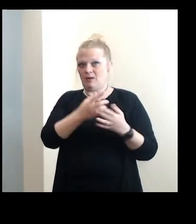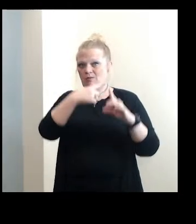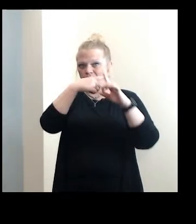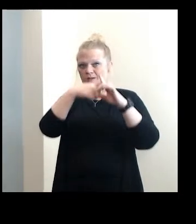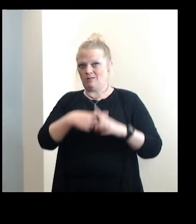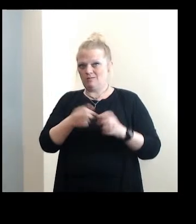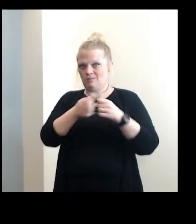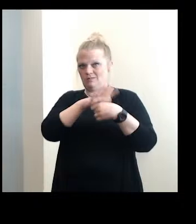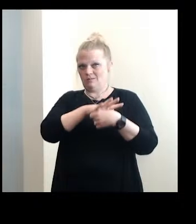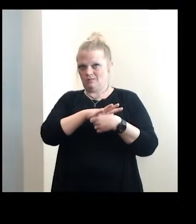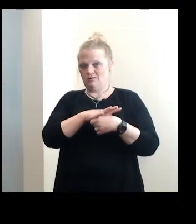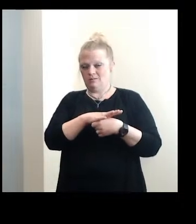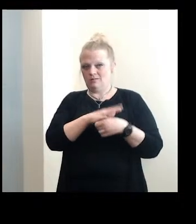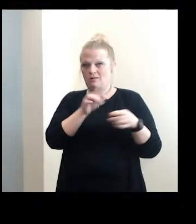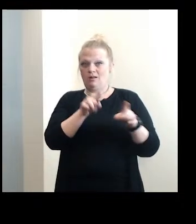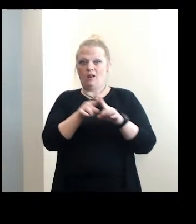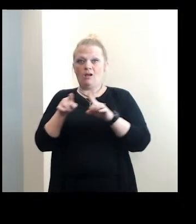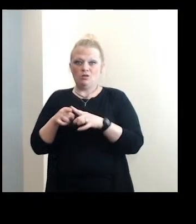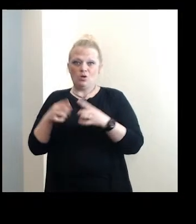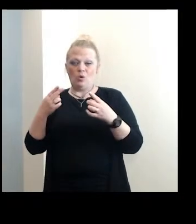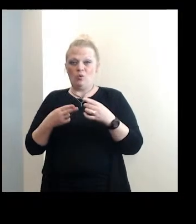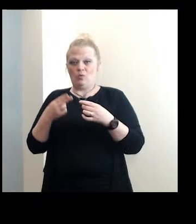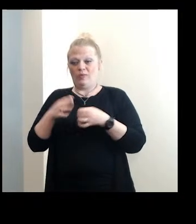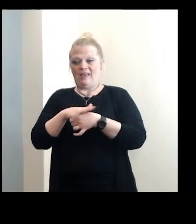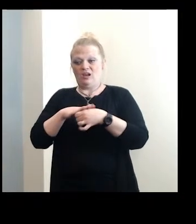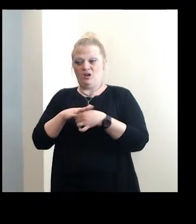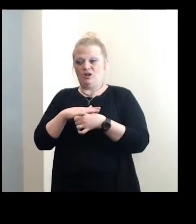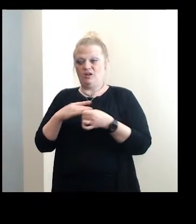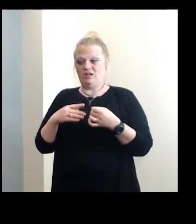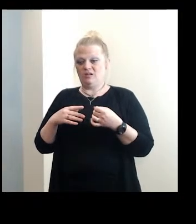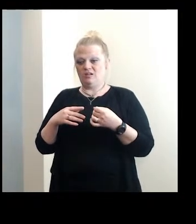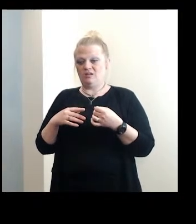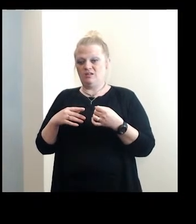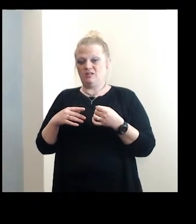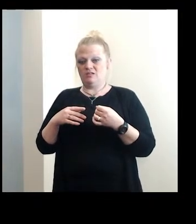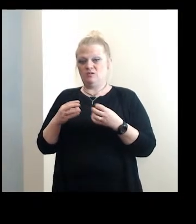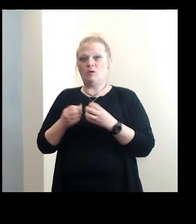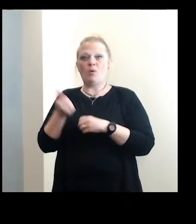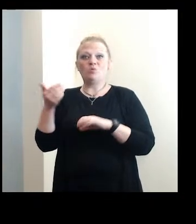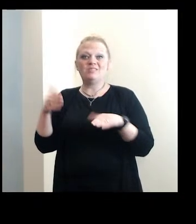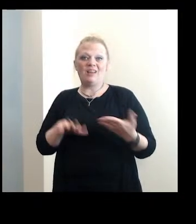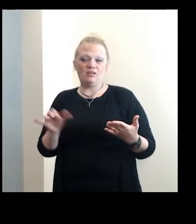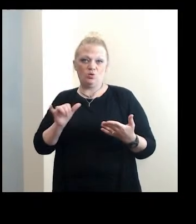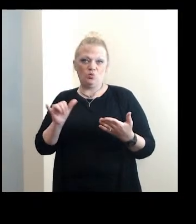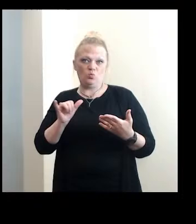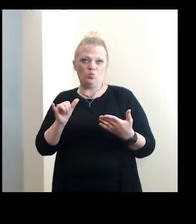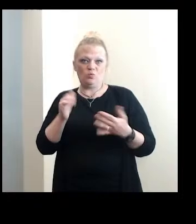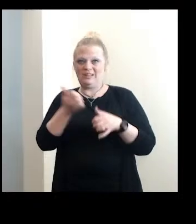of COVID-19, and those are also the areas where we're seeing the most deaths in Erie County. As the county